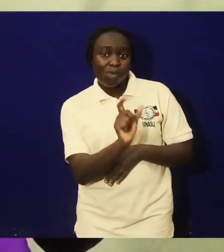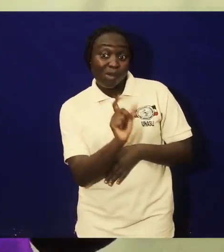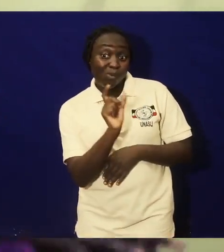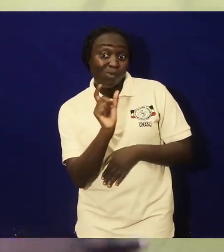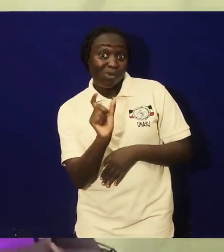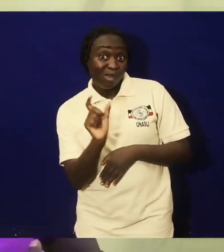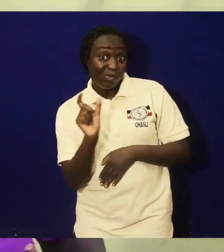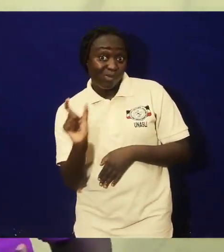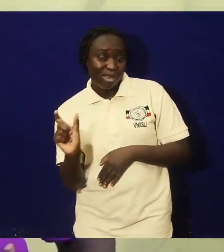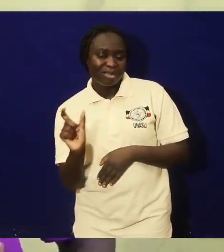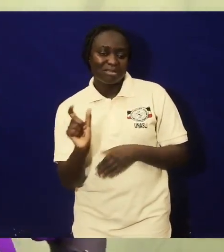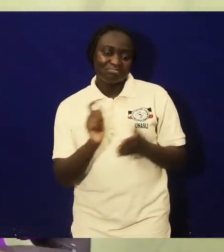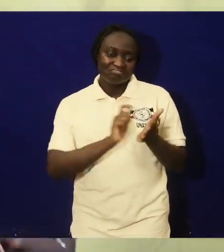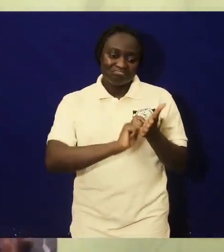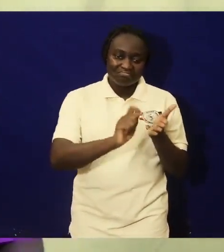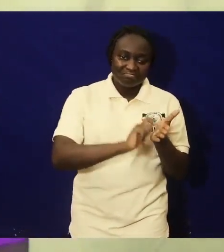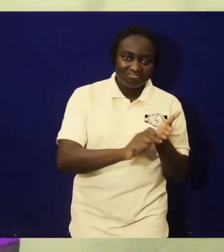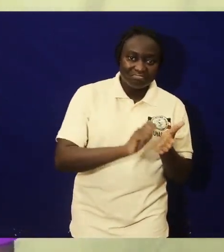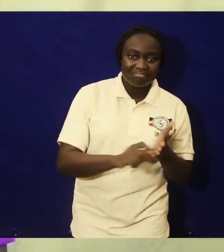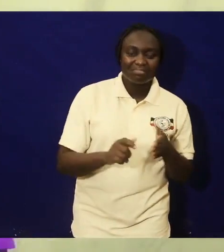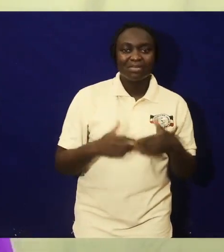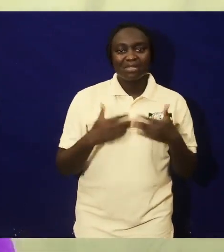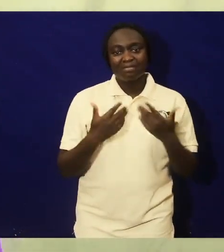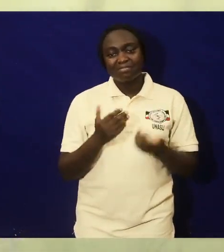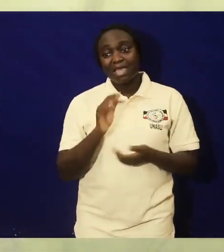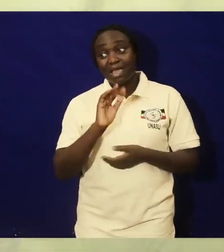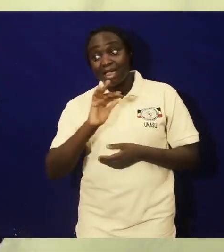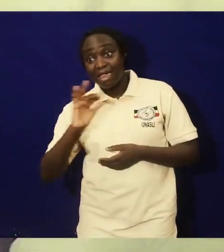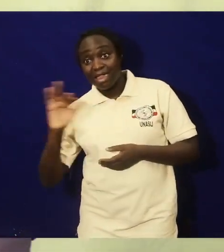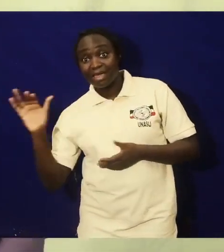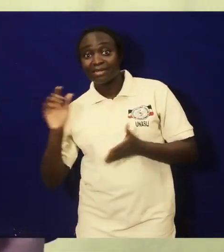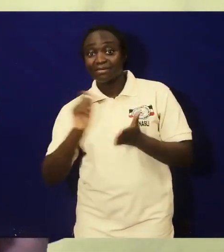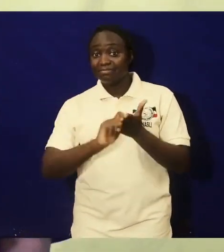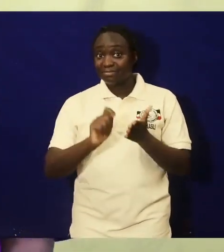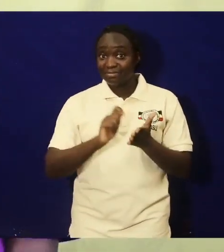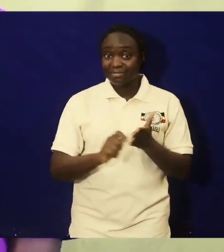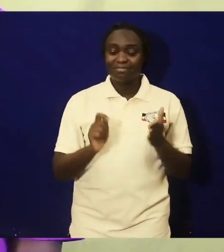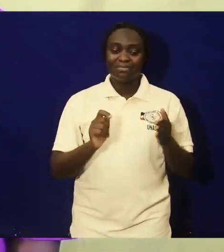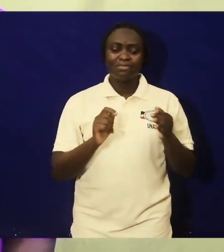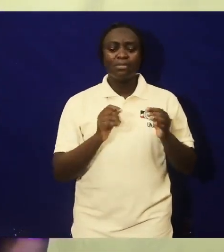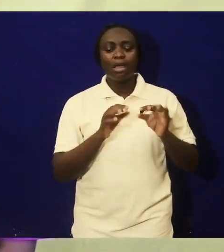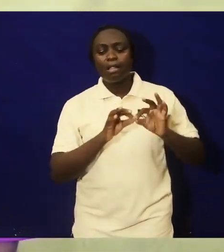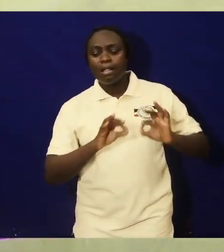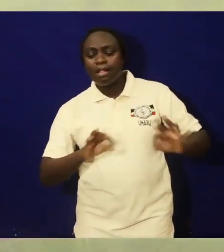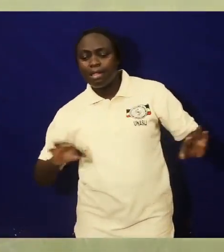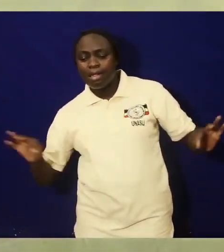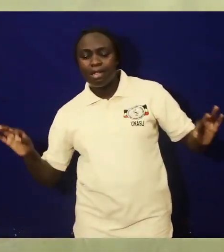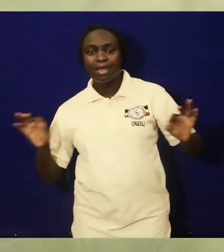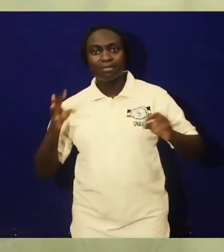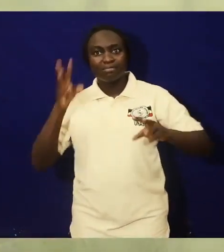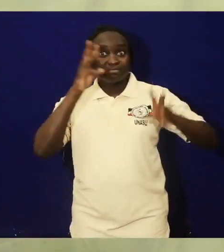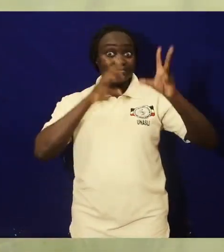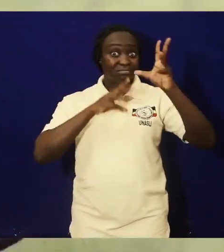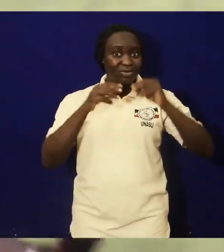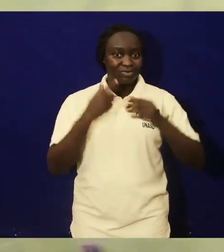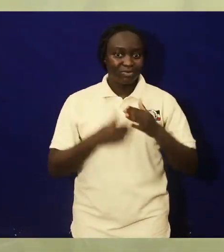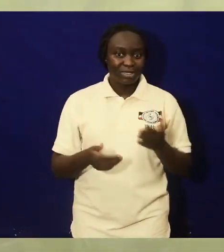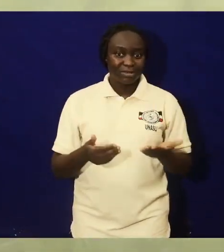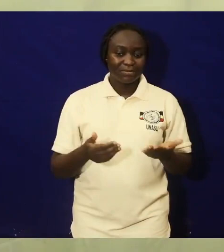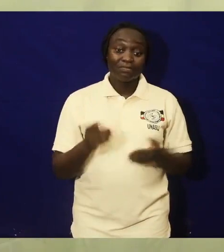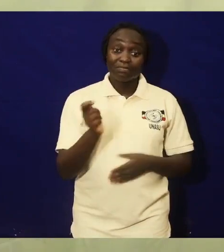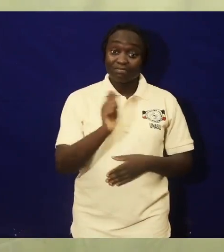and letters and one sentence of what we have learned about. Now, get